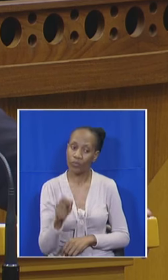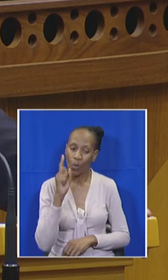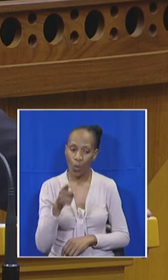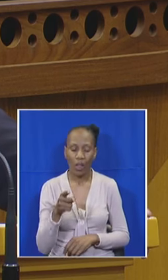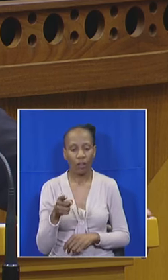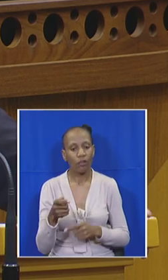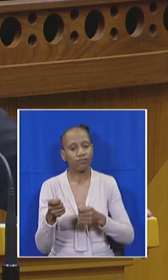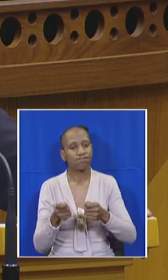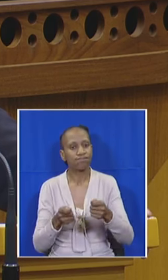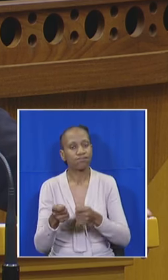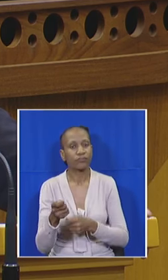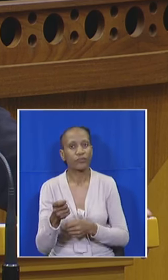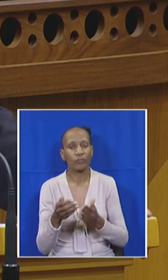Global